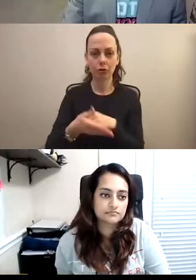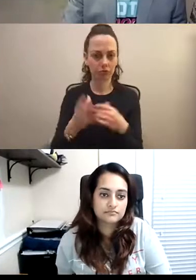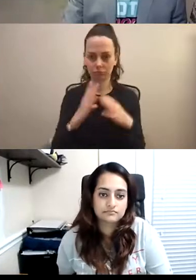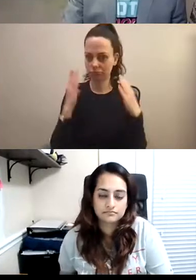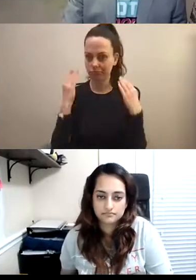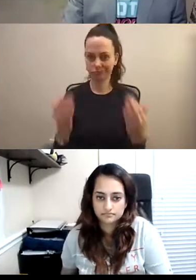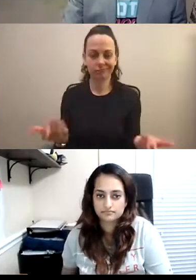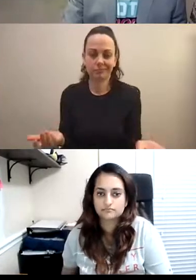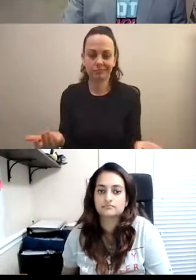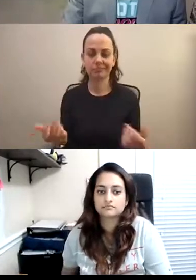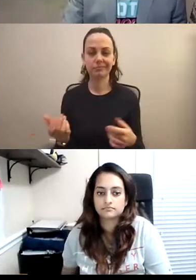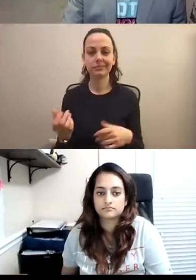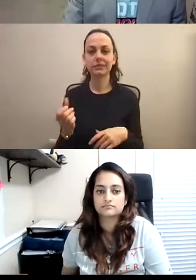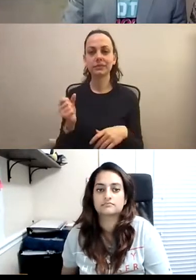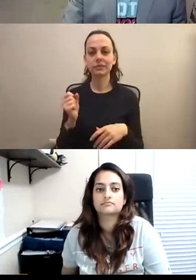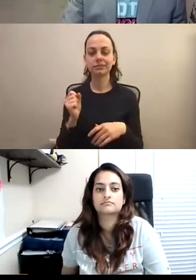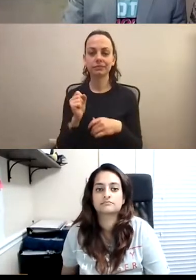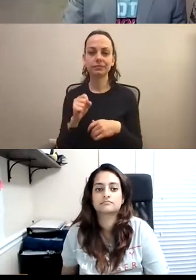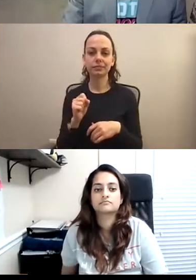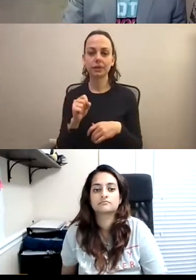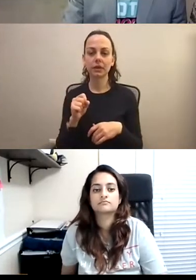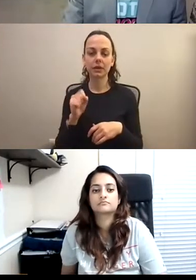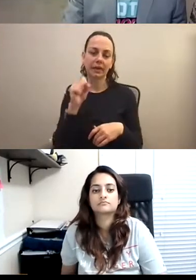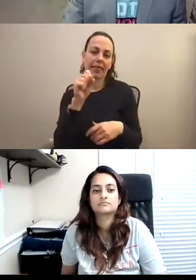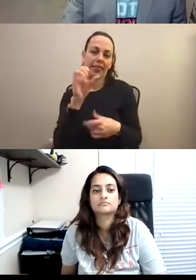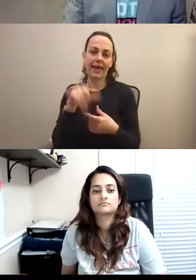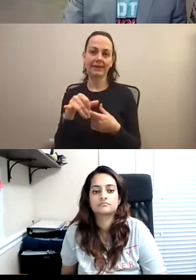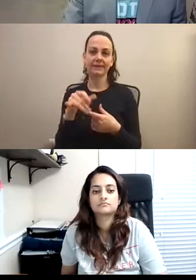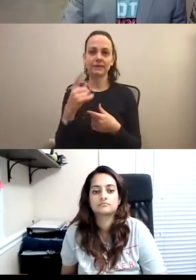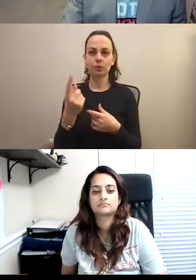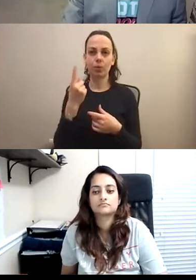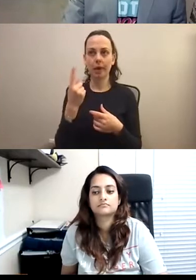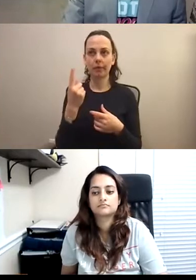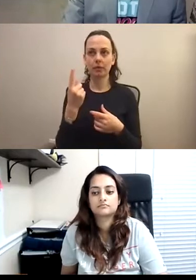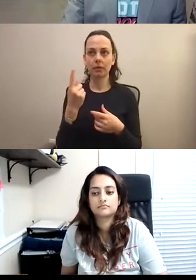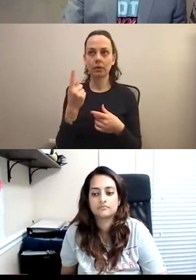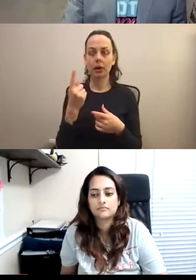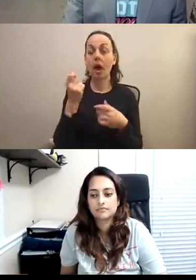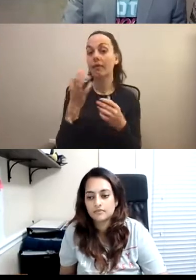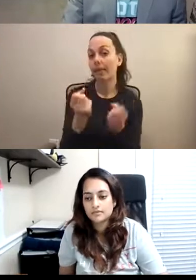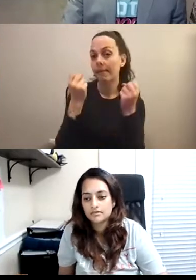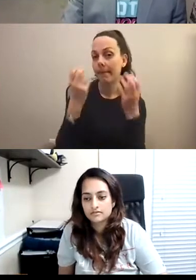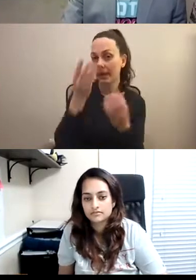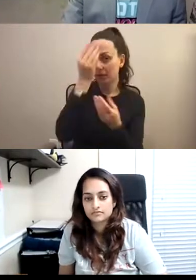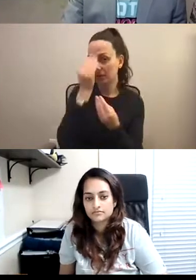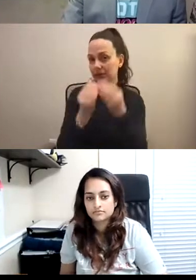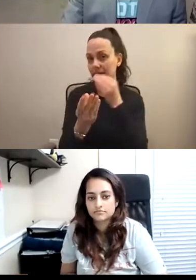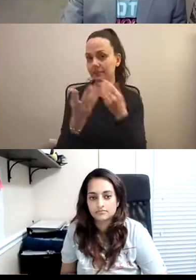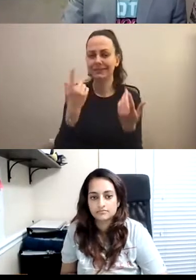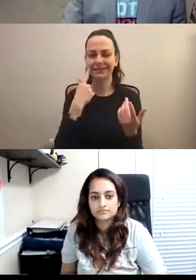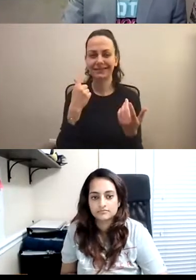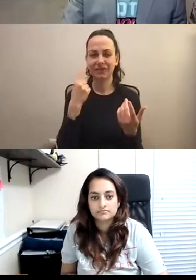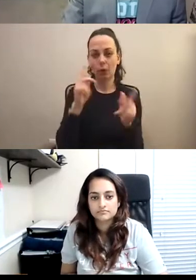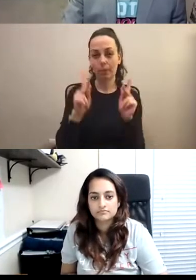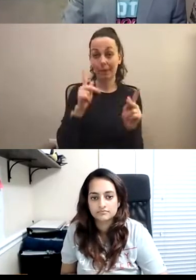happens. So yeah, that's like just one of the many tips that I give for people when they're using